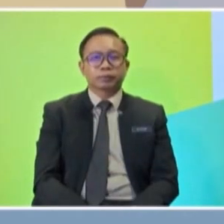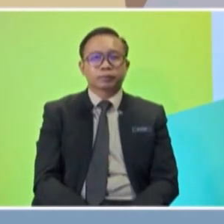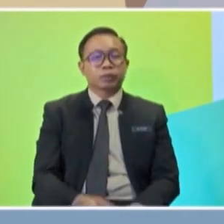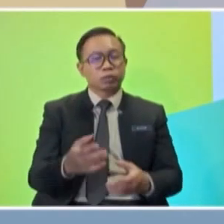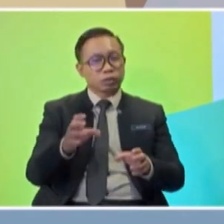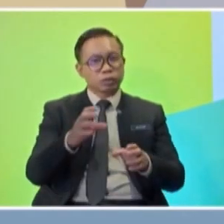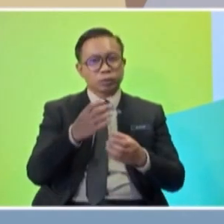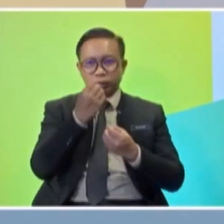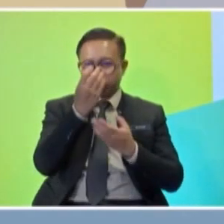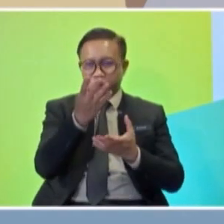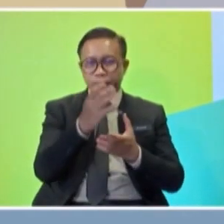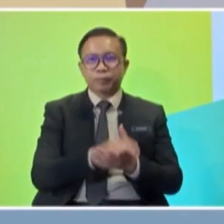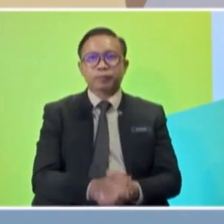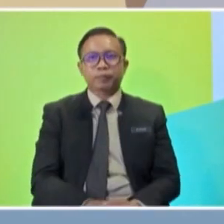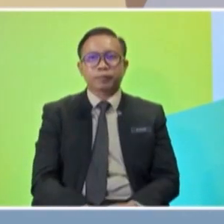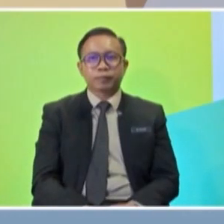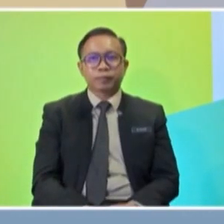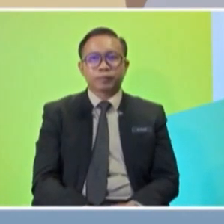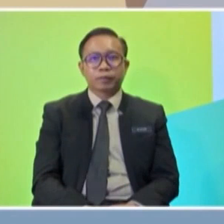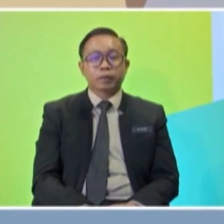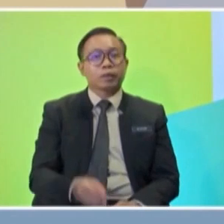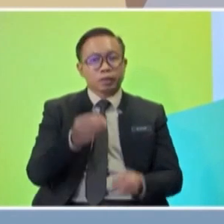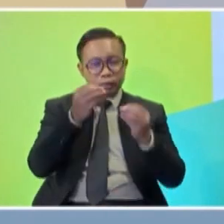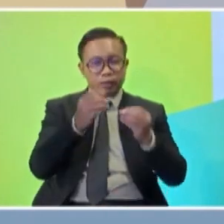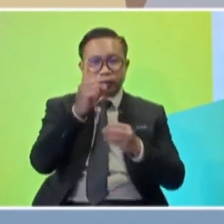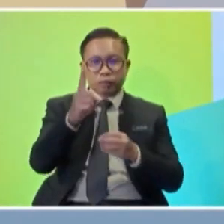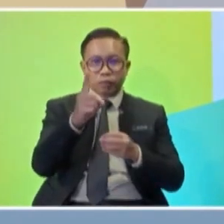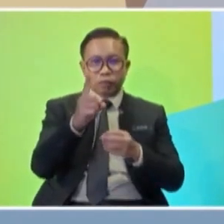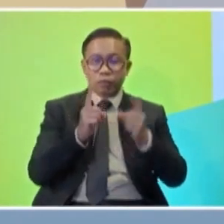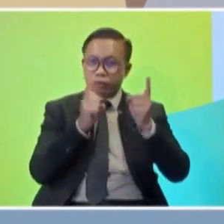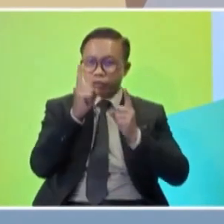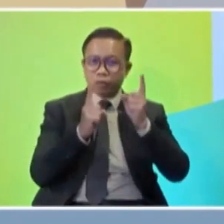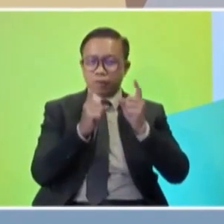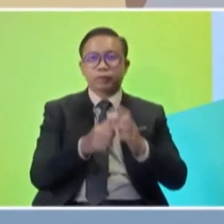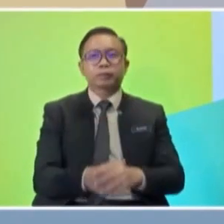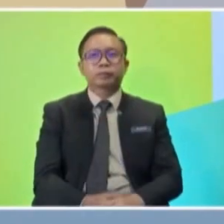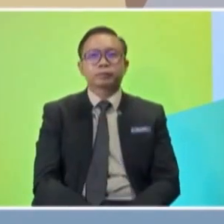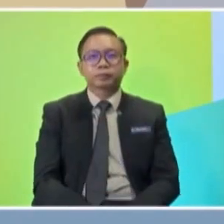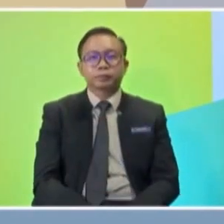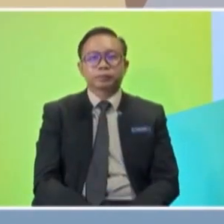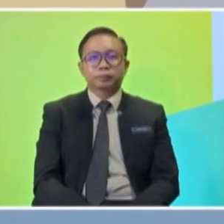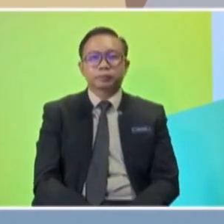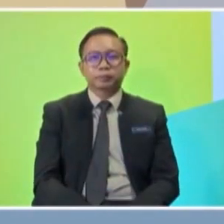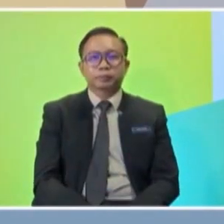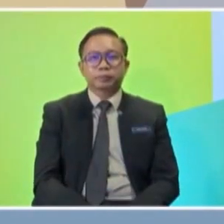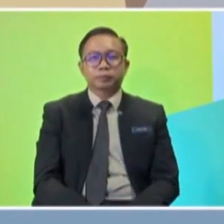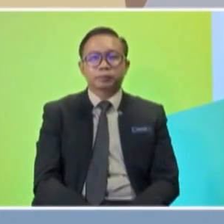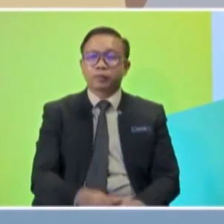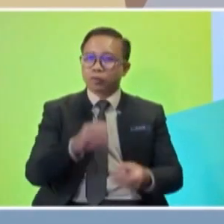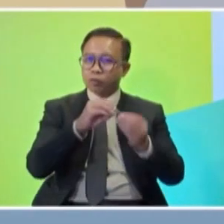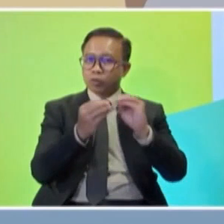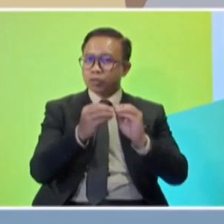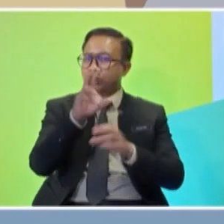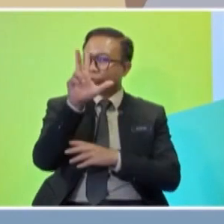explained for you, John, just now. And we should give John one. Yes, we should. John 1 star. Okay, thank you. Good job, John. Okay, let's go for the